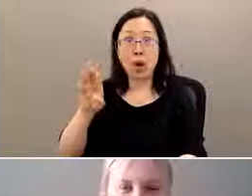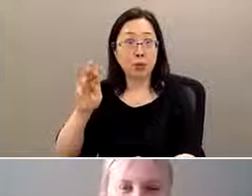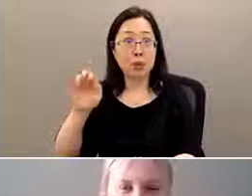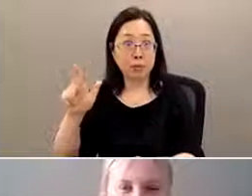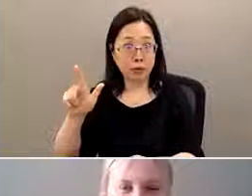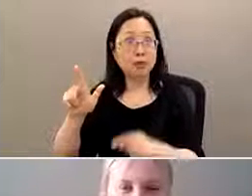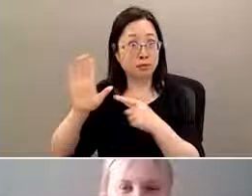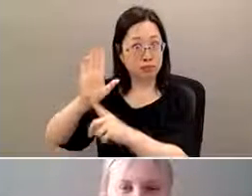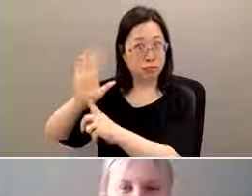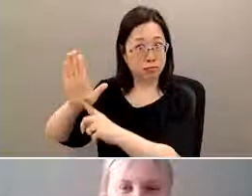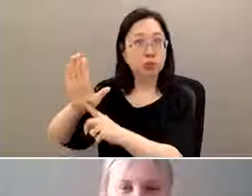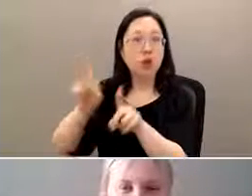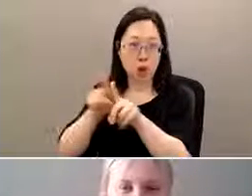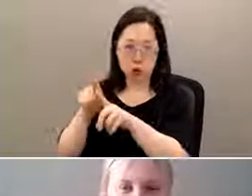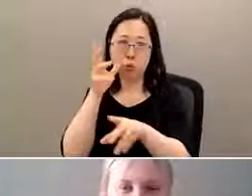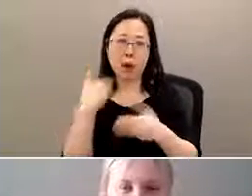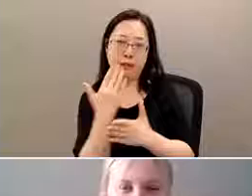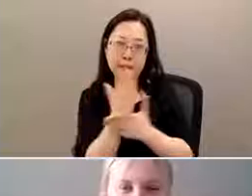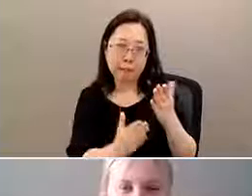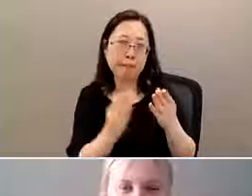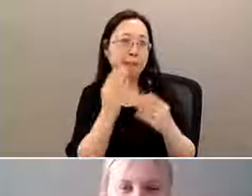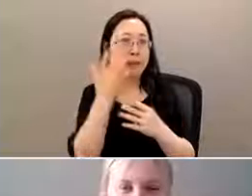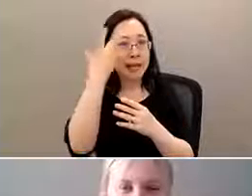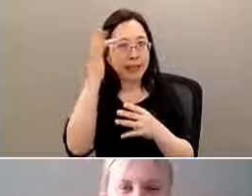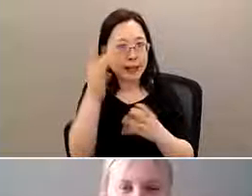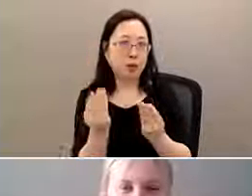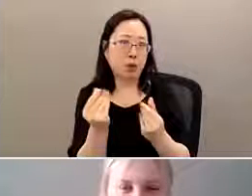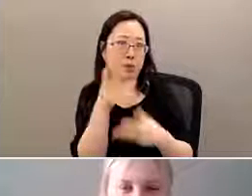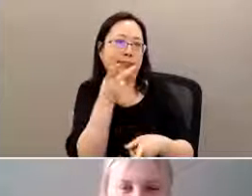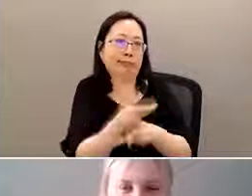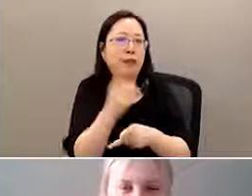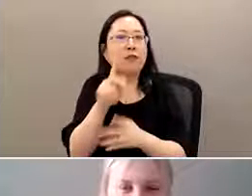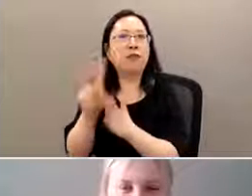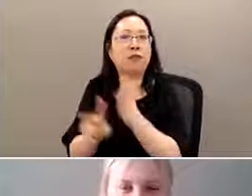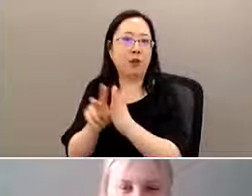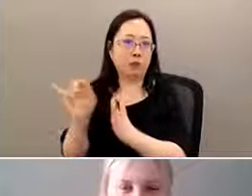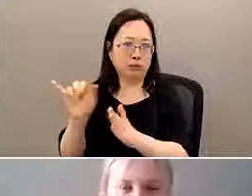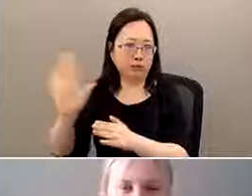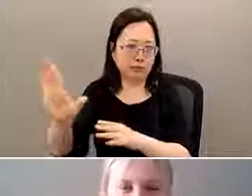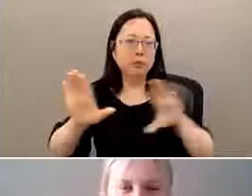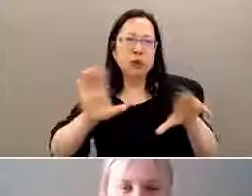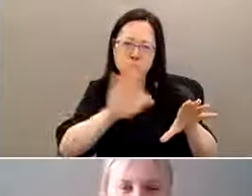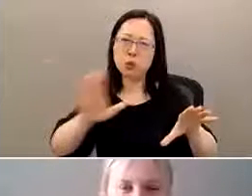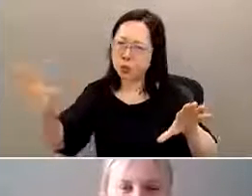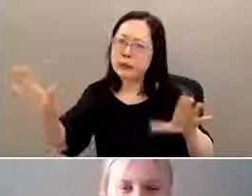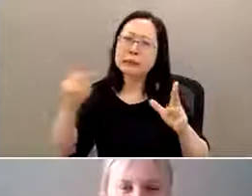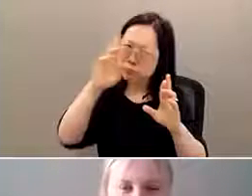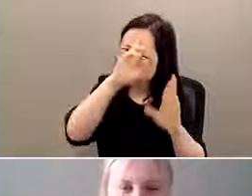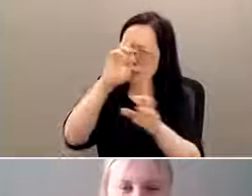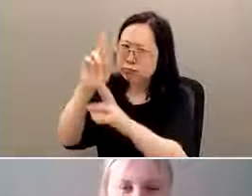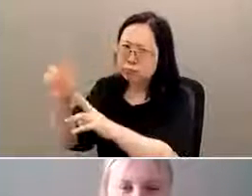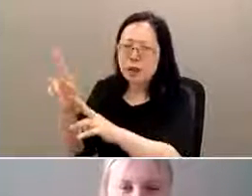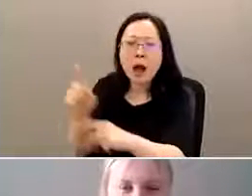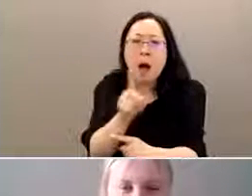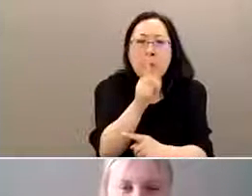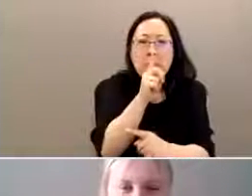have the intellectual property rights for the videos themselves. So it's a matter of, but it's not that you don't